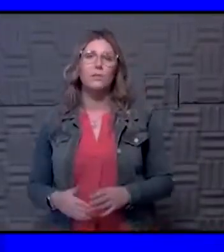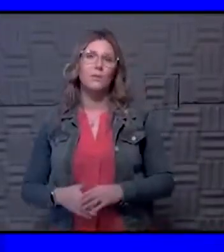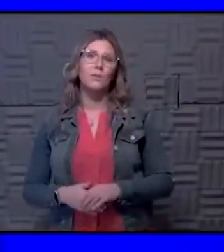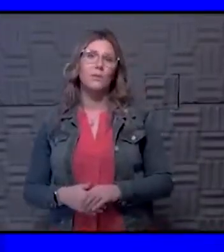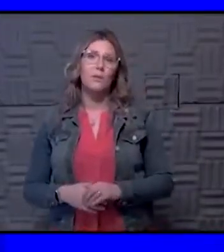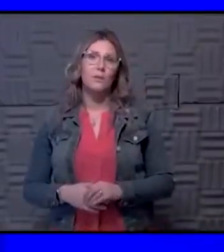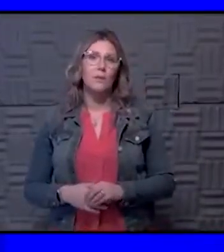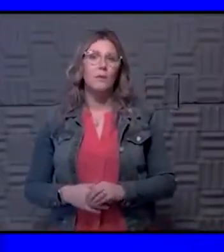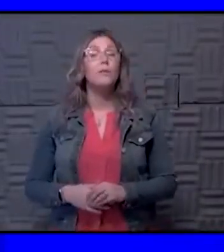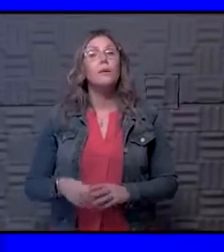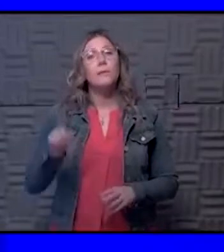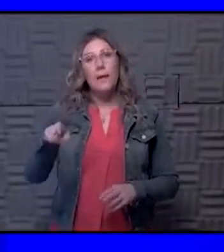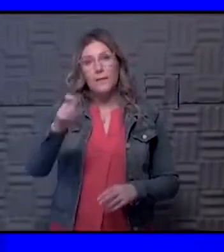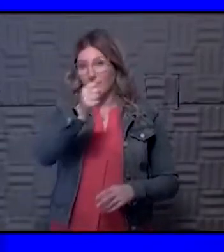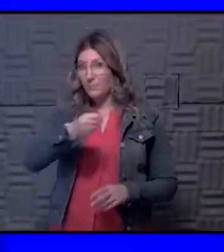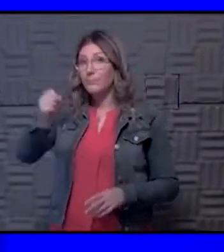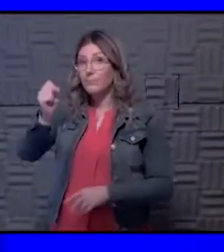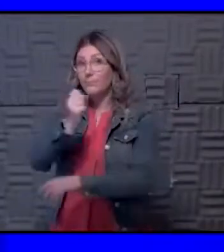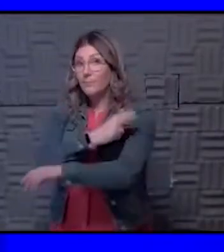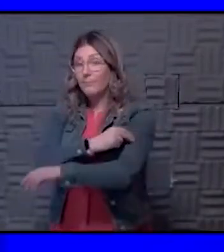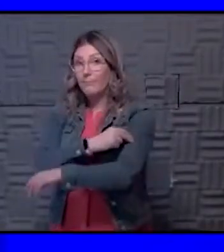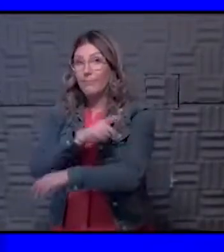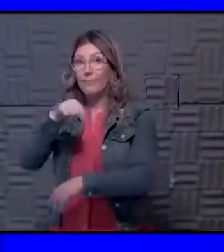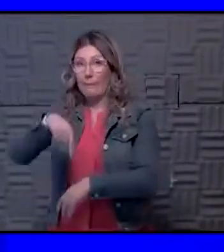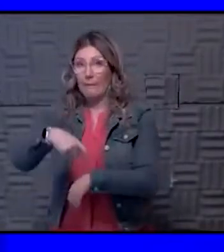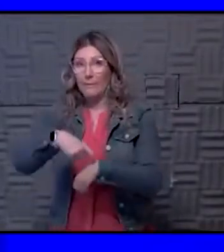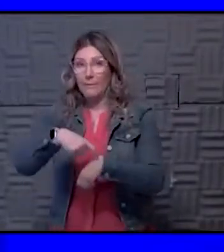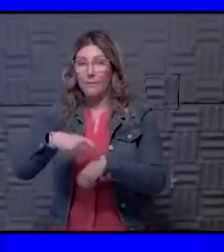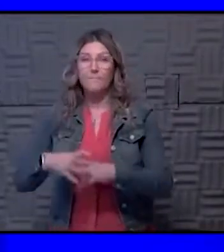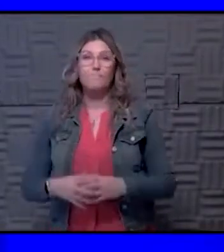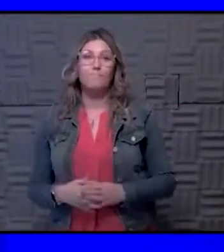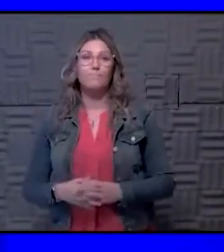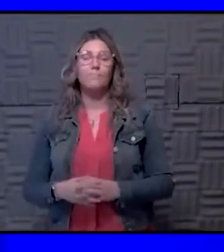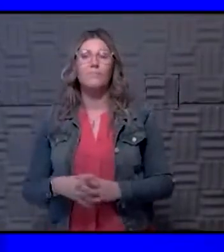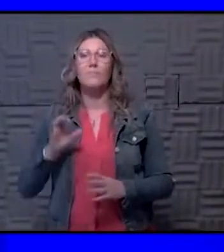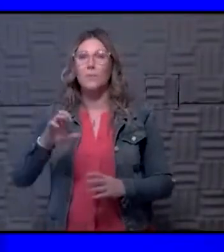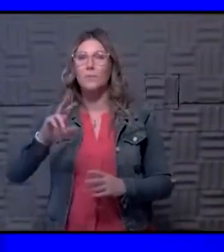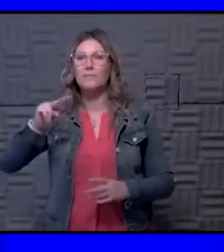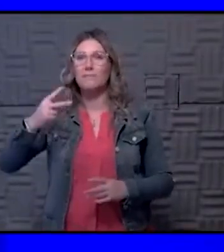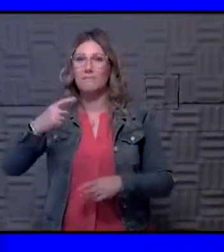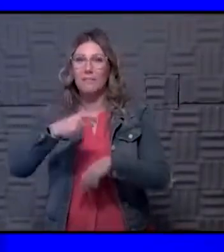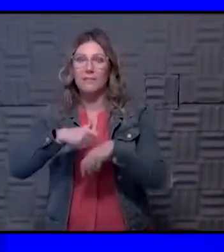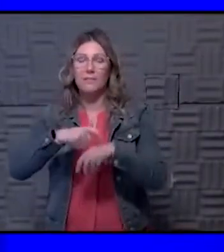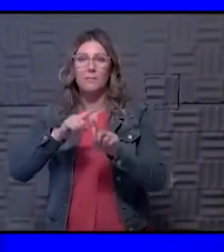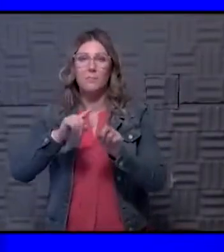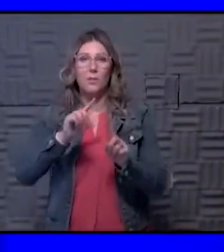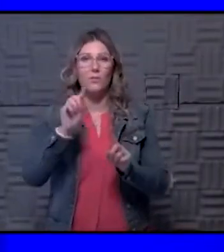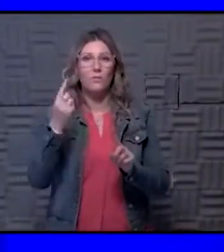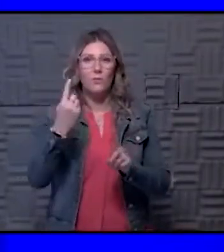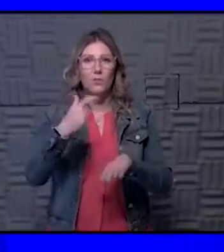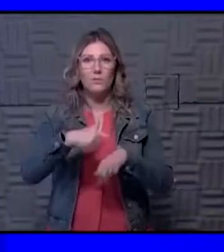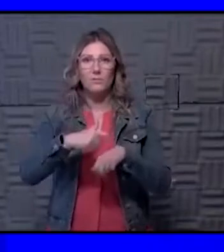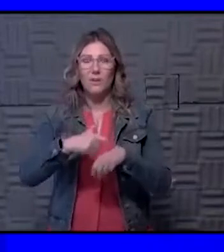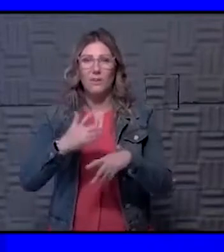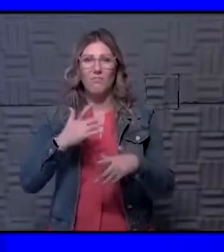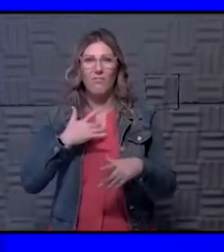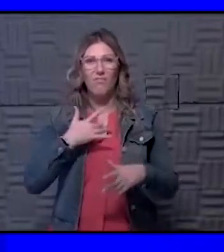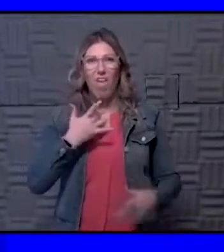was hospitalized this time, which was the second time, but the first time felt really